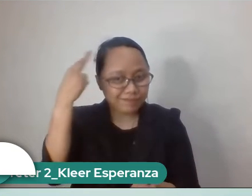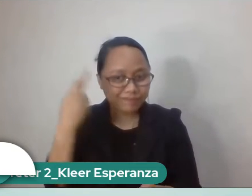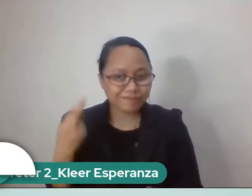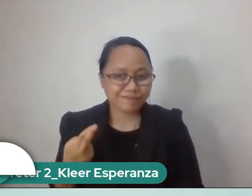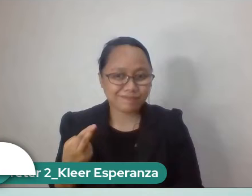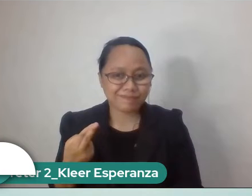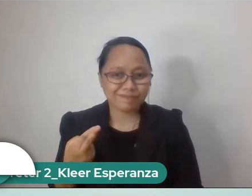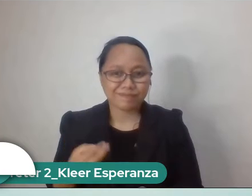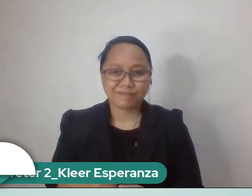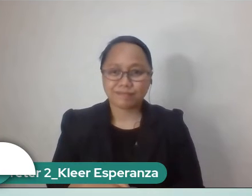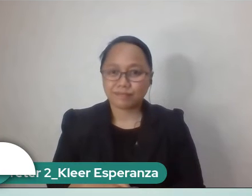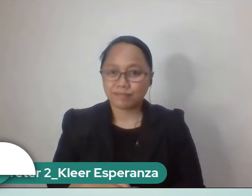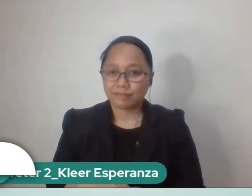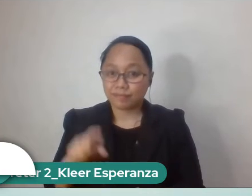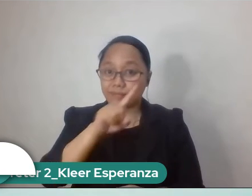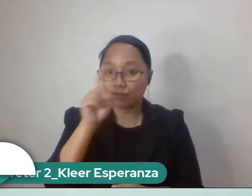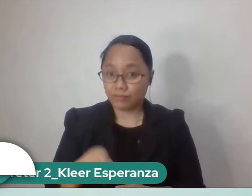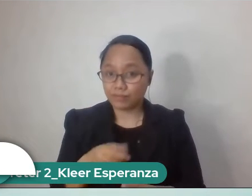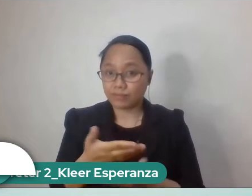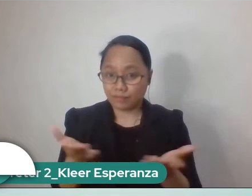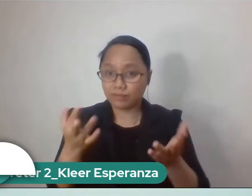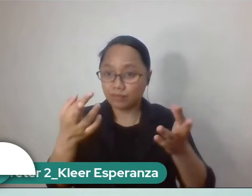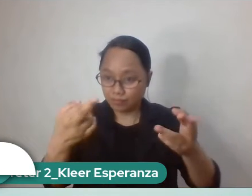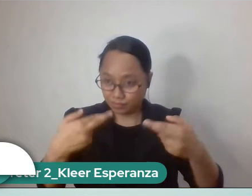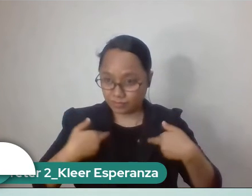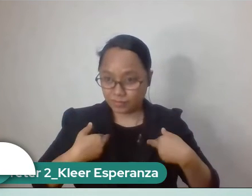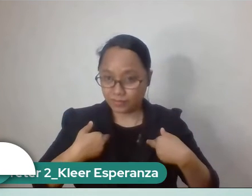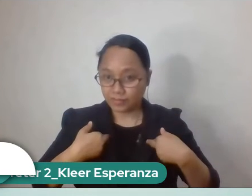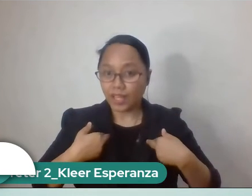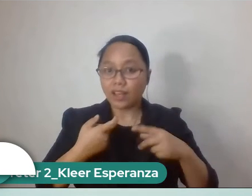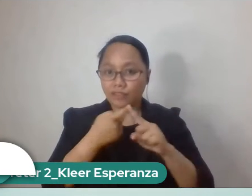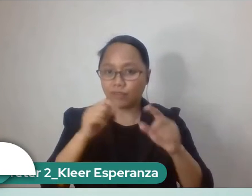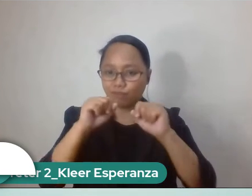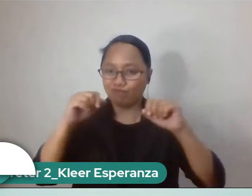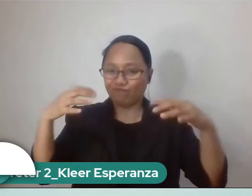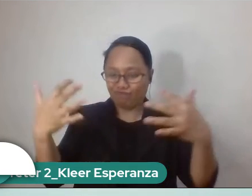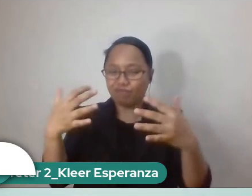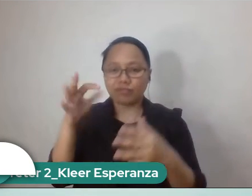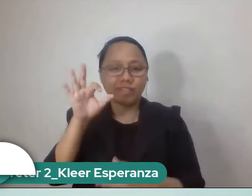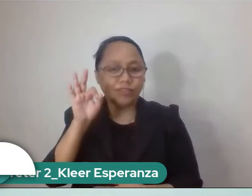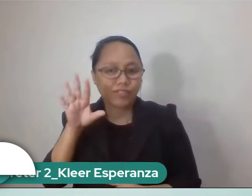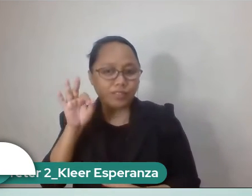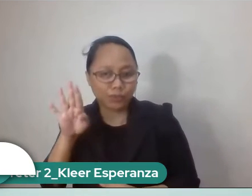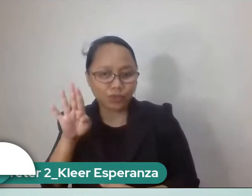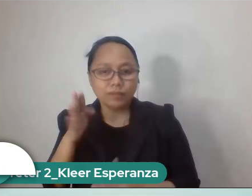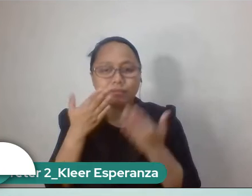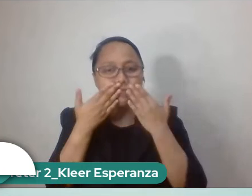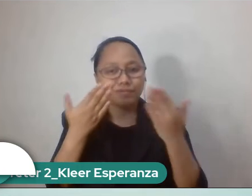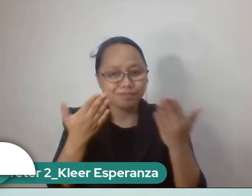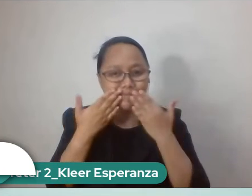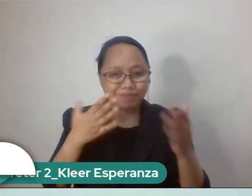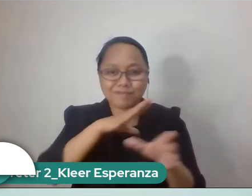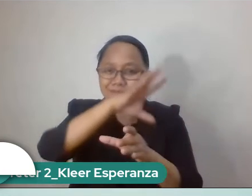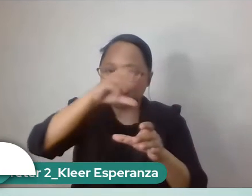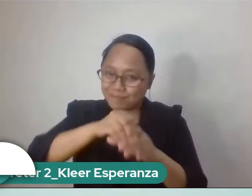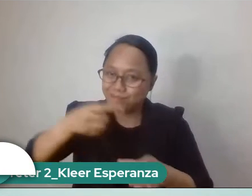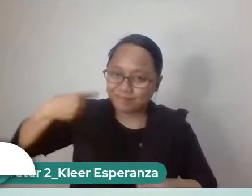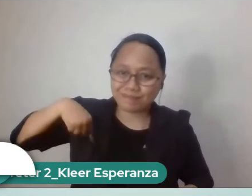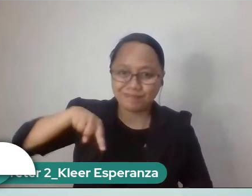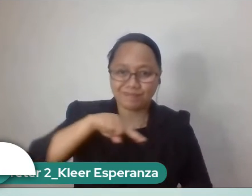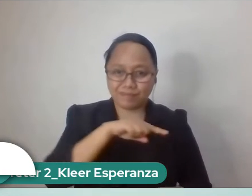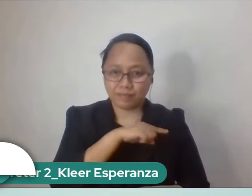the questions that we received from the audience at this point in time. Thank you for being with us. If we may ask